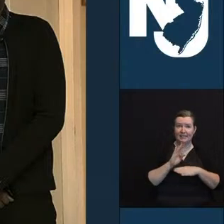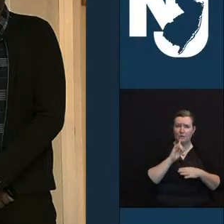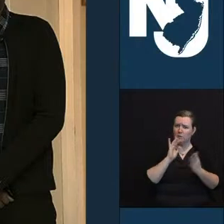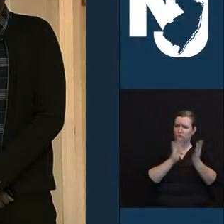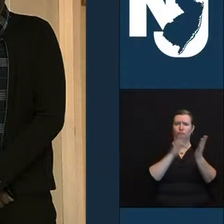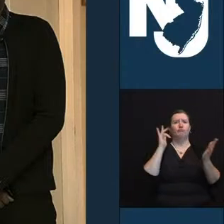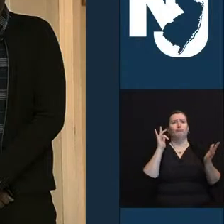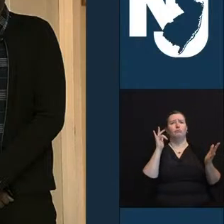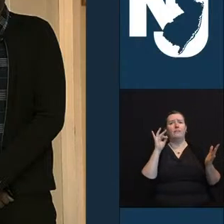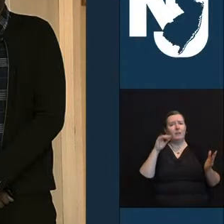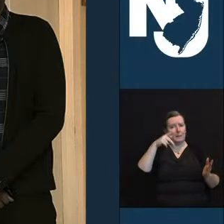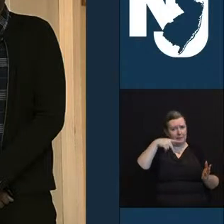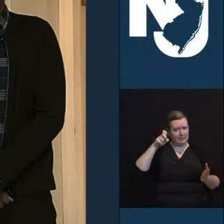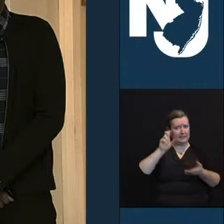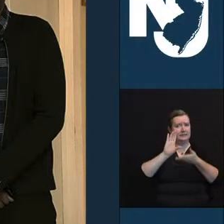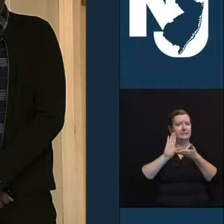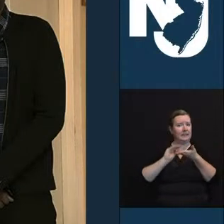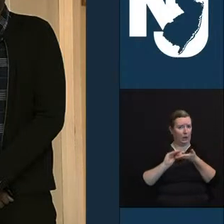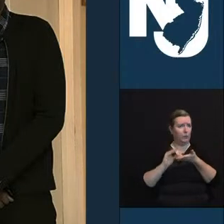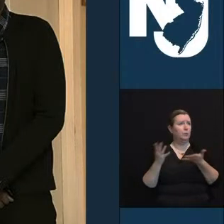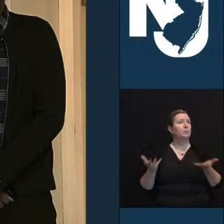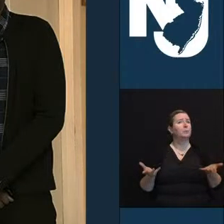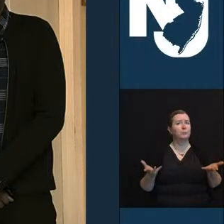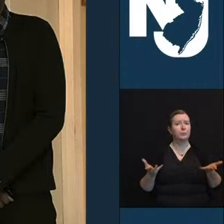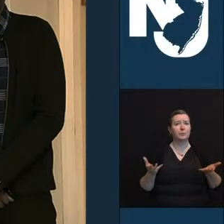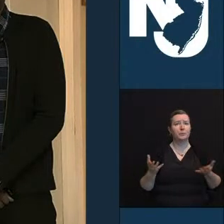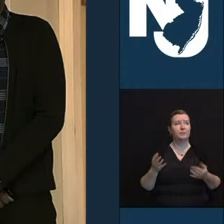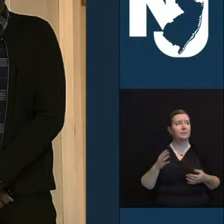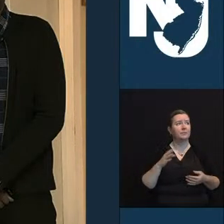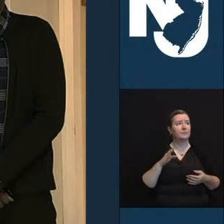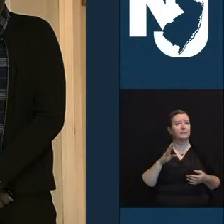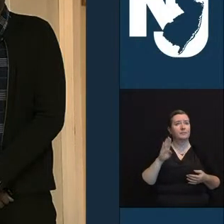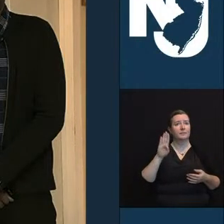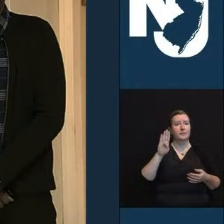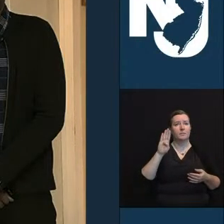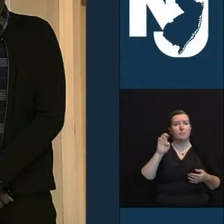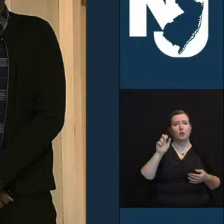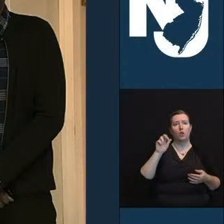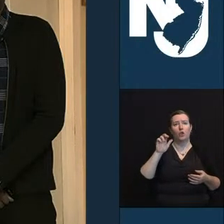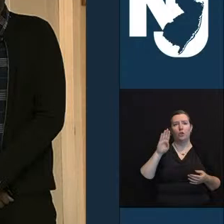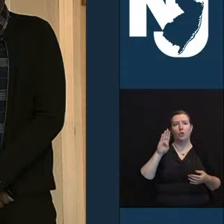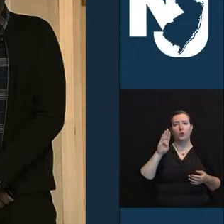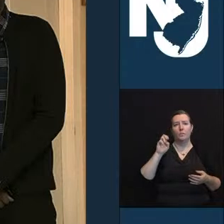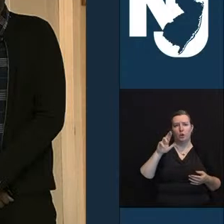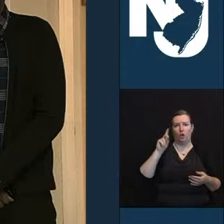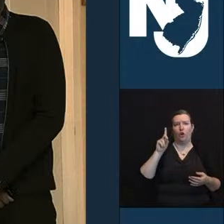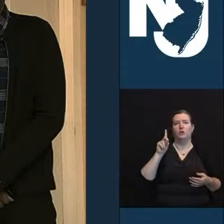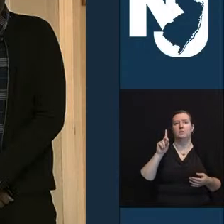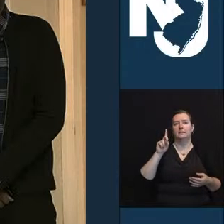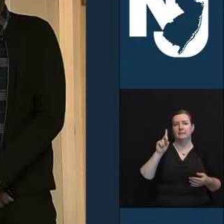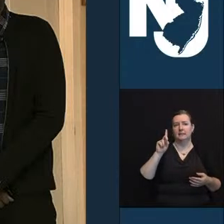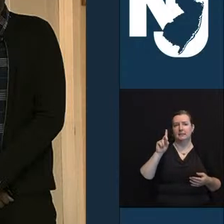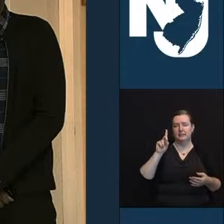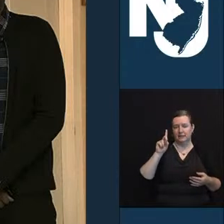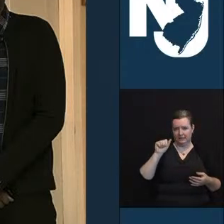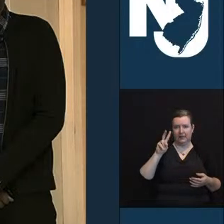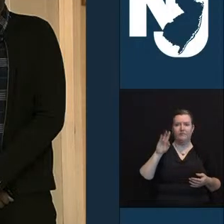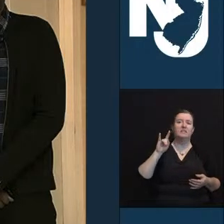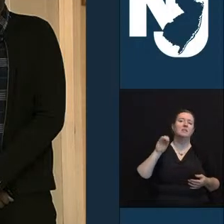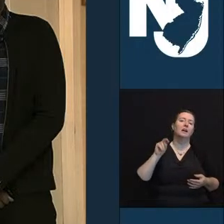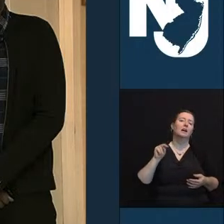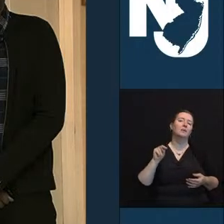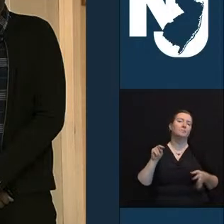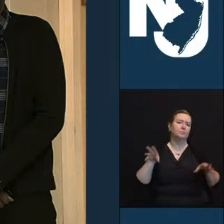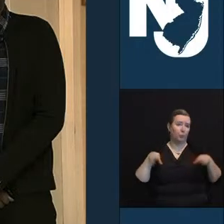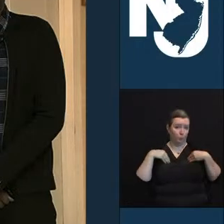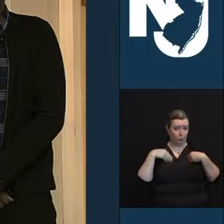that guy, Bernard Davidson, the owner-operator of a Whole New World Academy daycare in Hoboken.